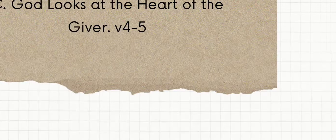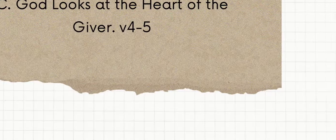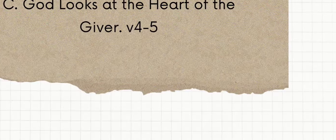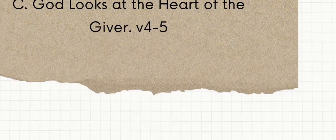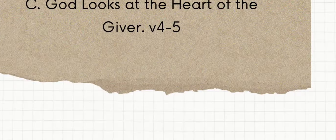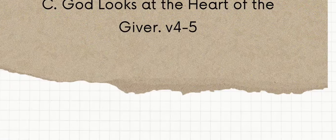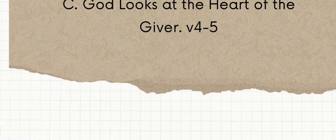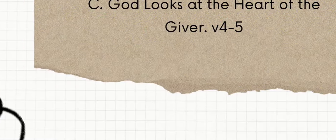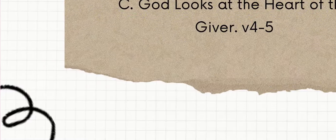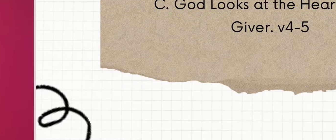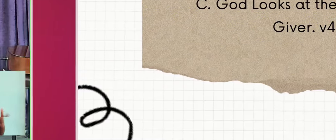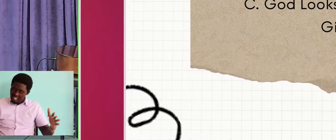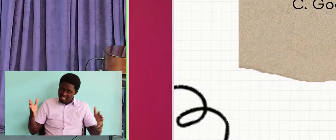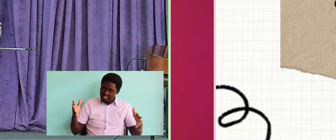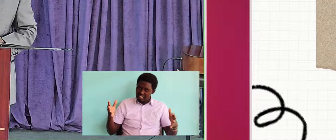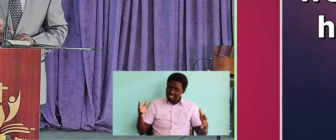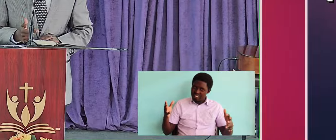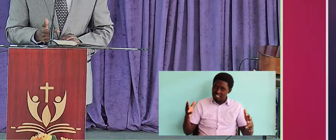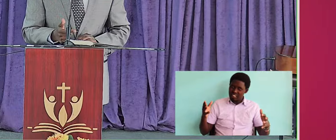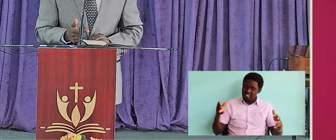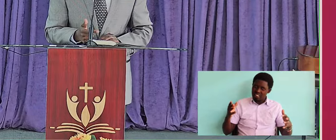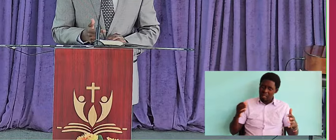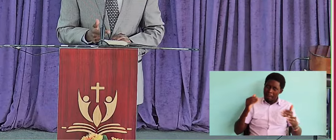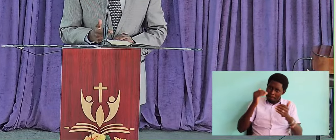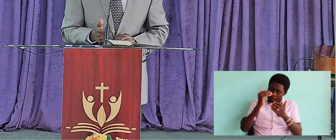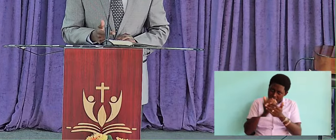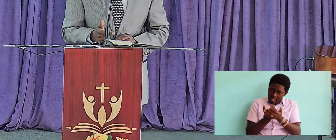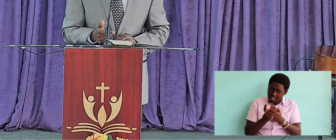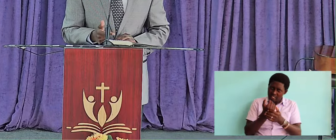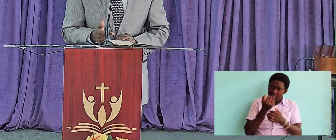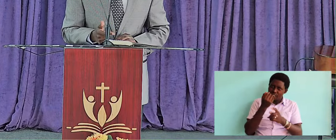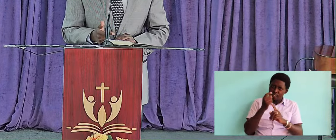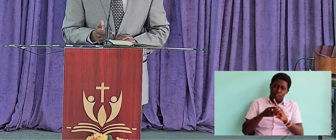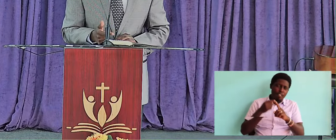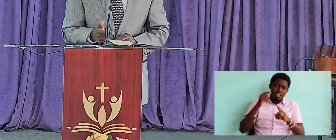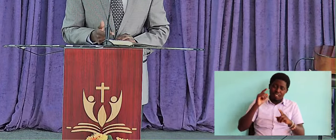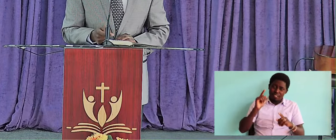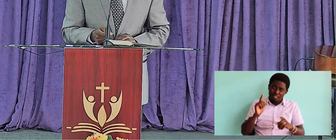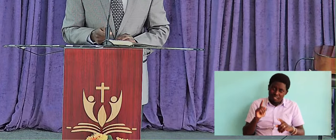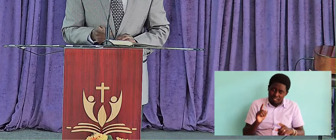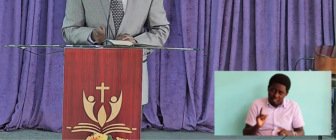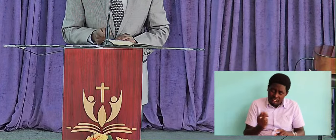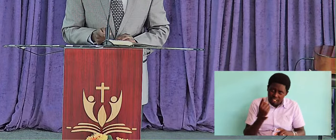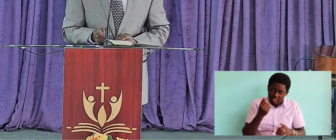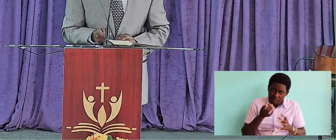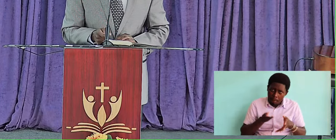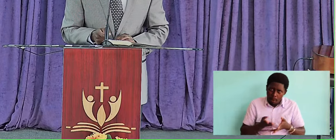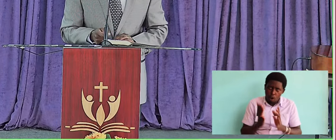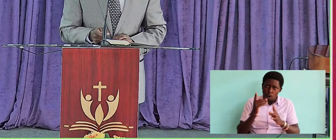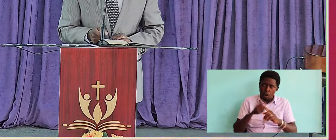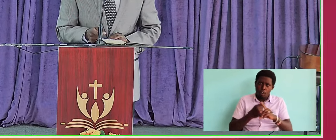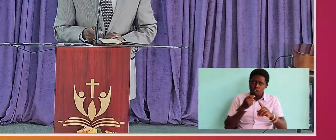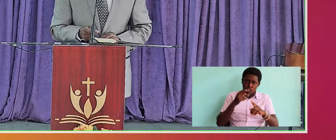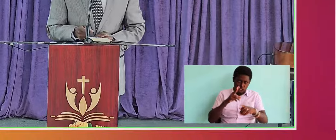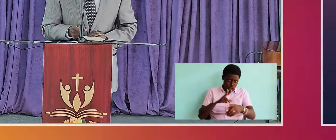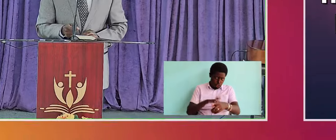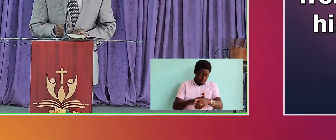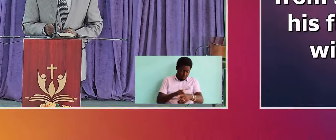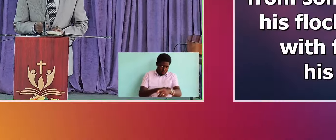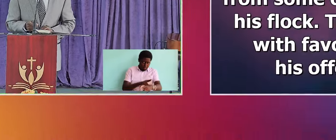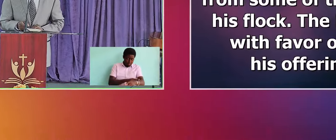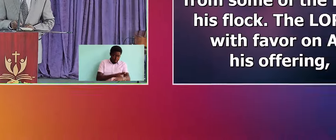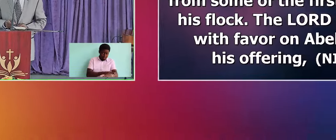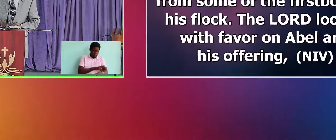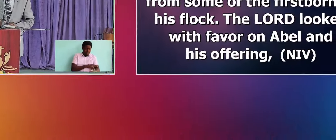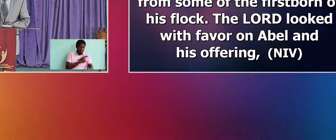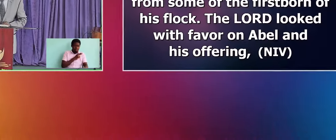fat portions from some of the first fruit, firstborn of his flock. The Lord